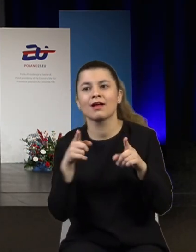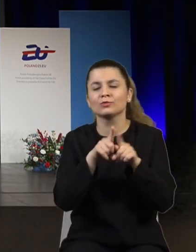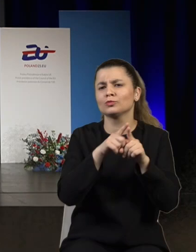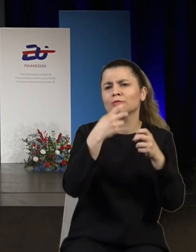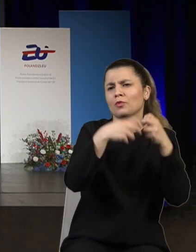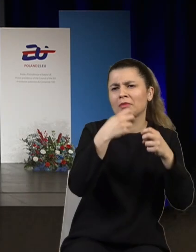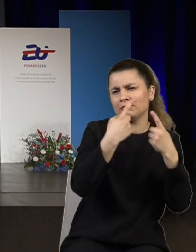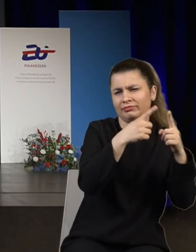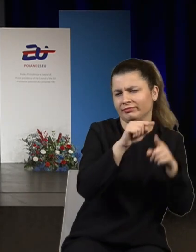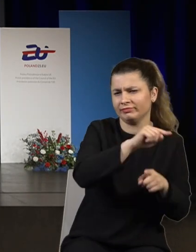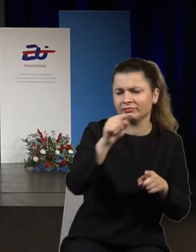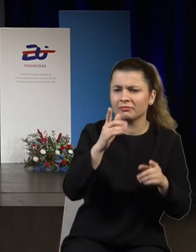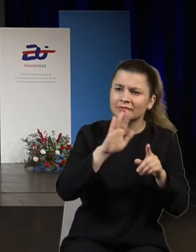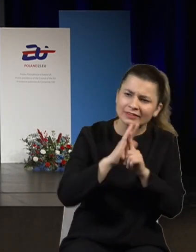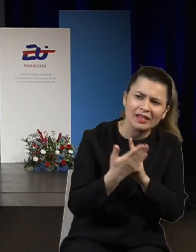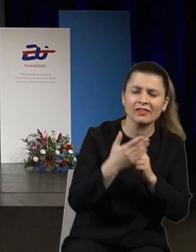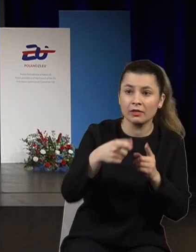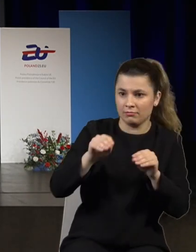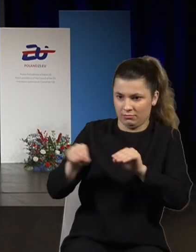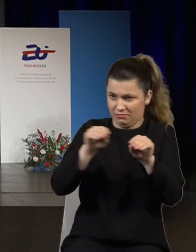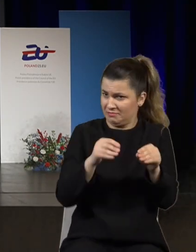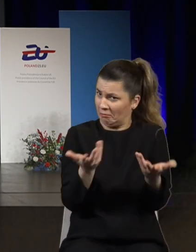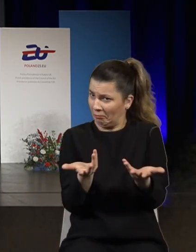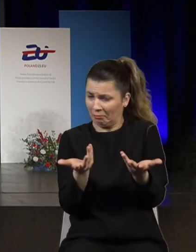Well, good afternoon.